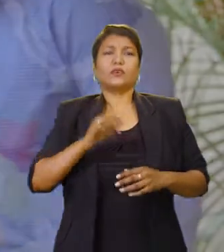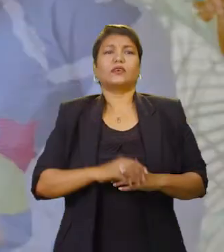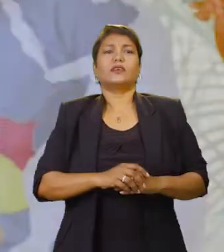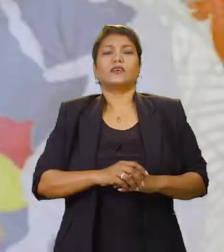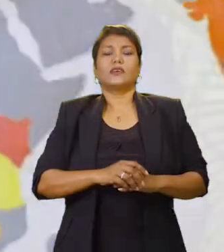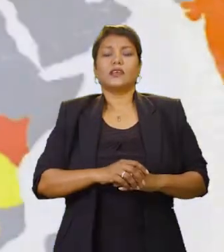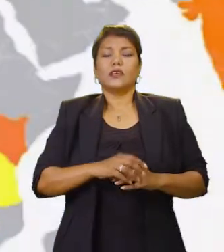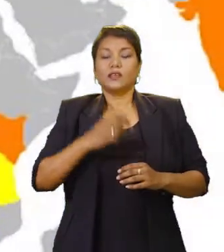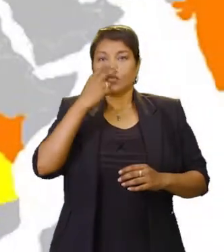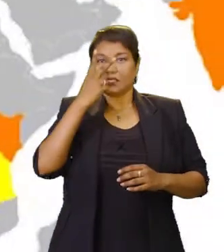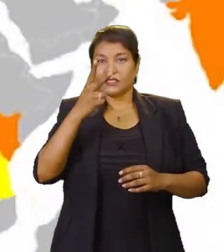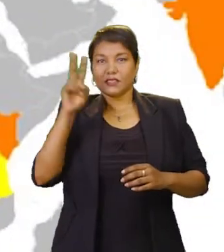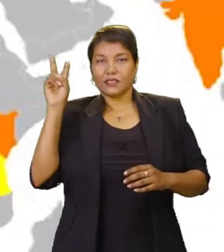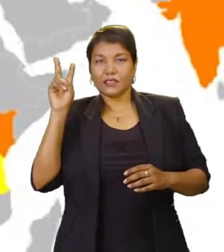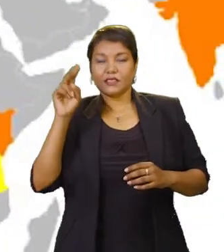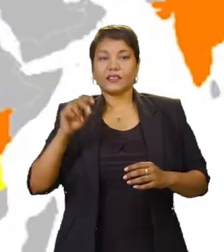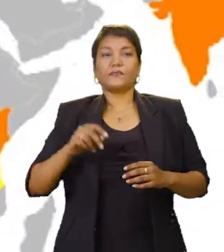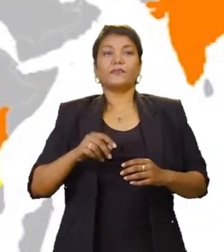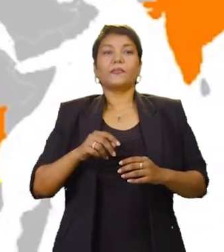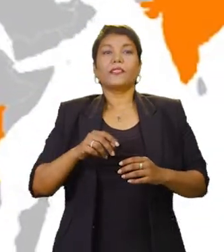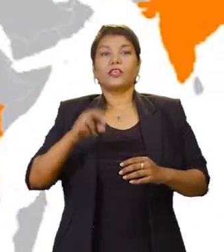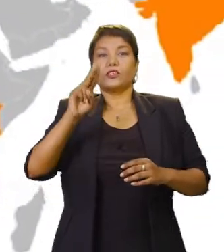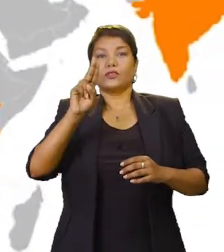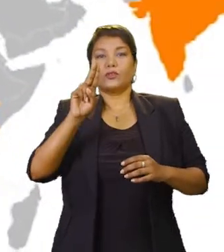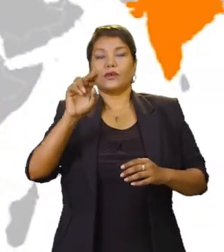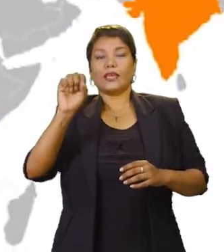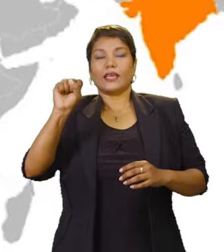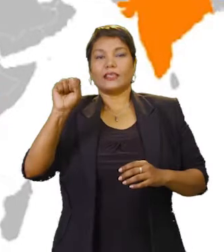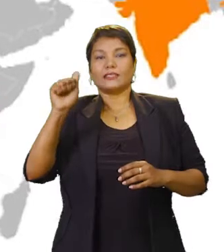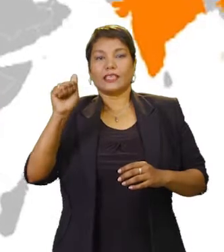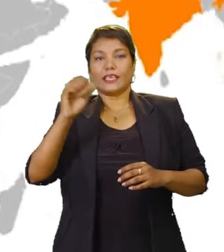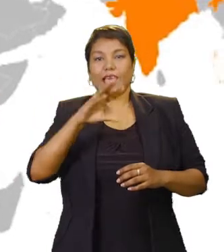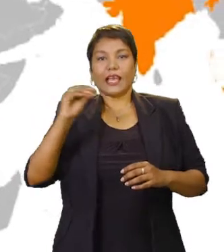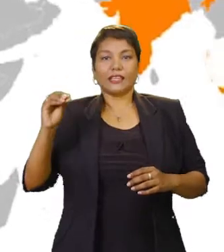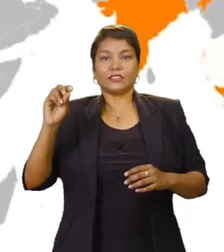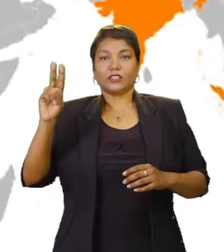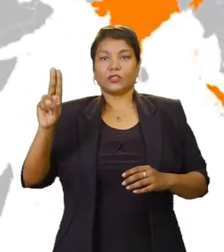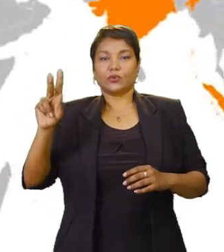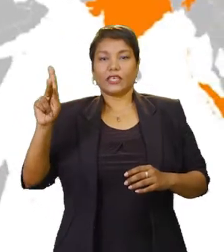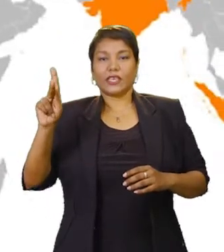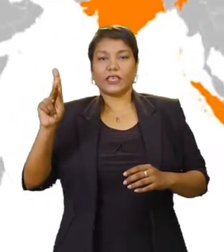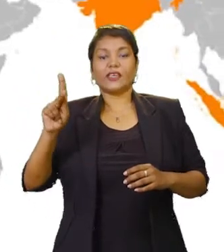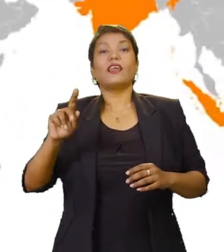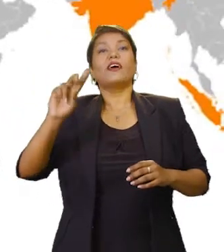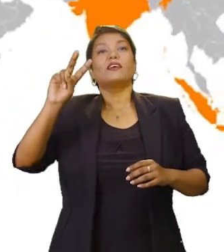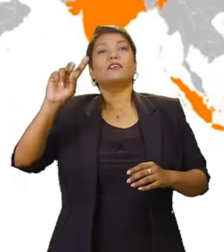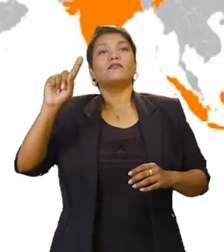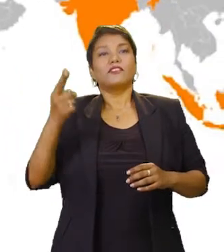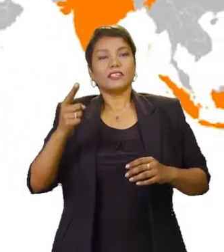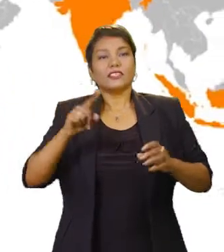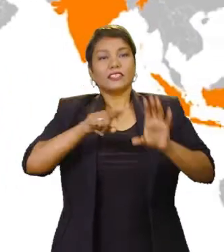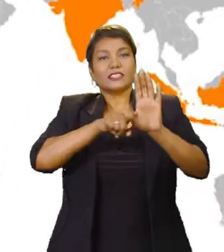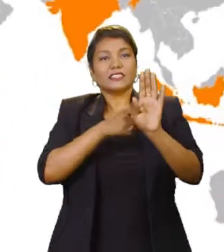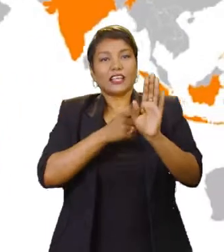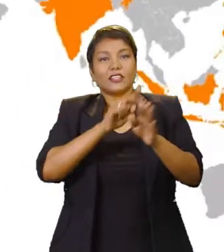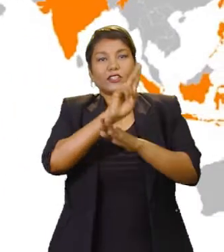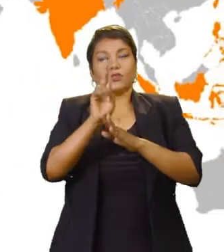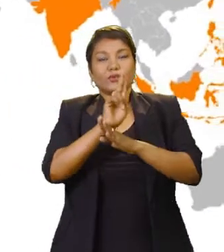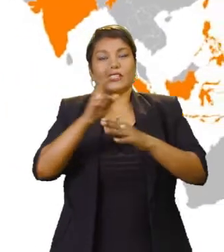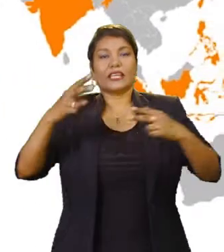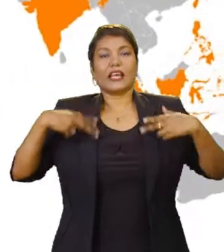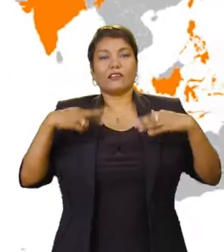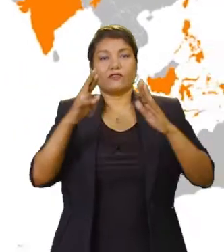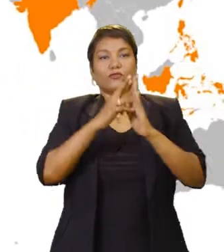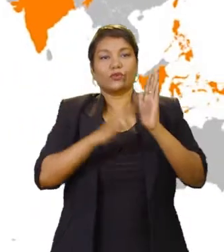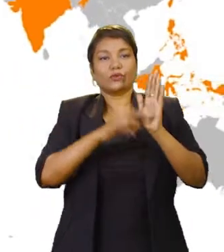highlights it fairly quickly. The US and the UK were two of the first countries to put white space regulations in place, and